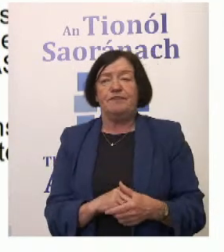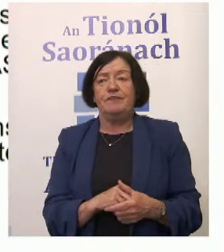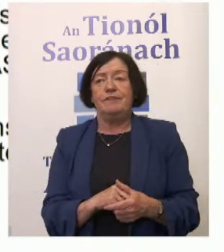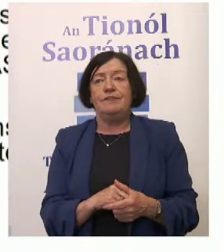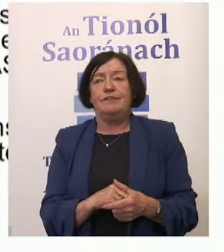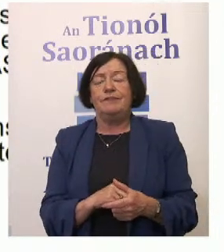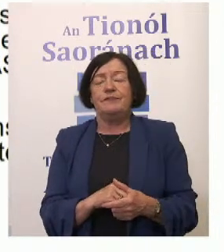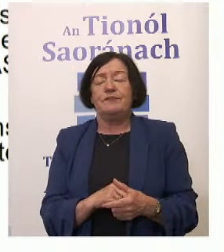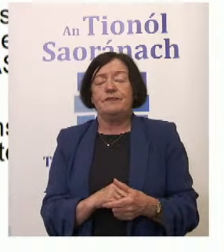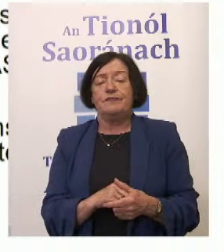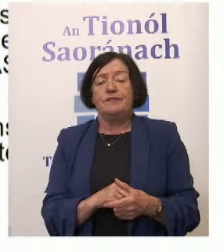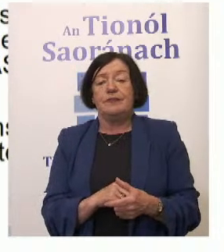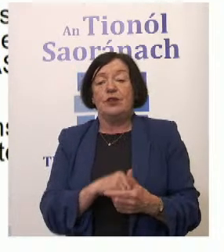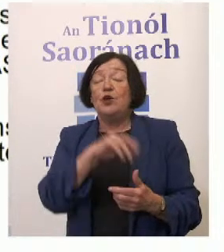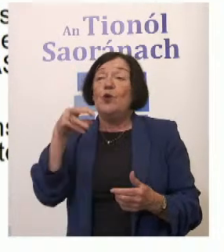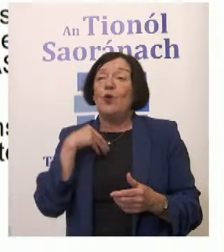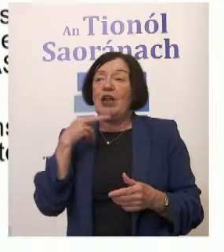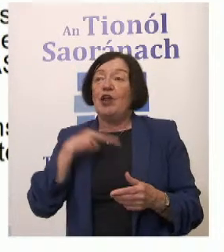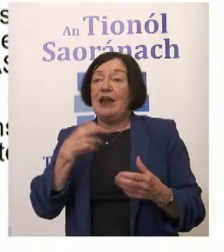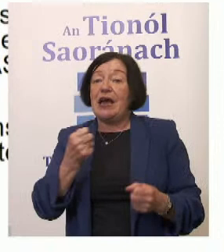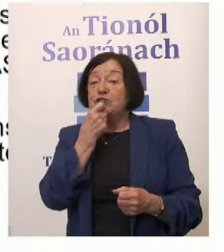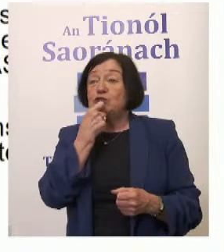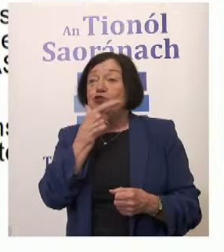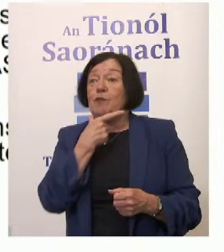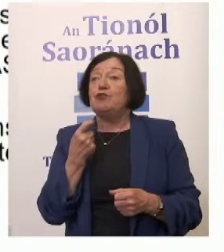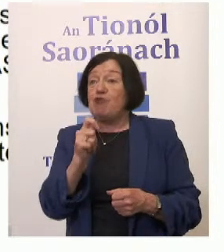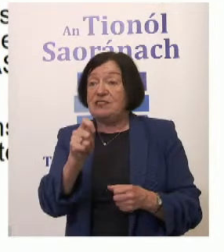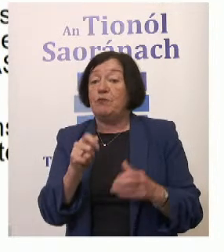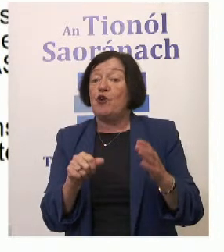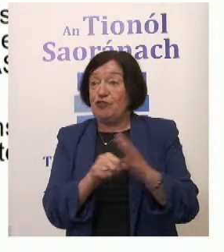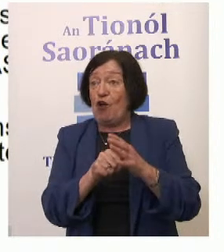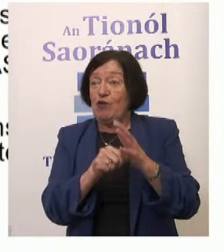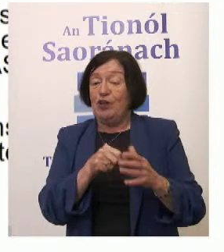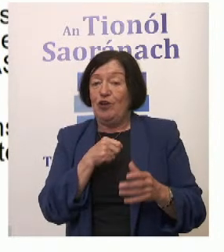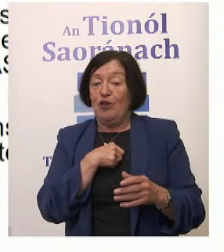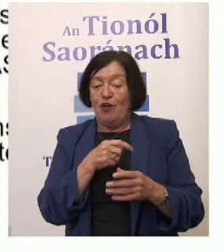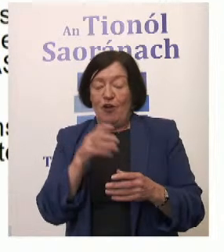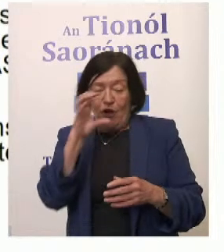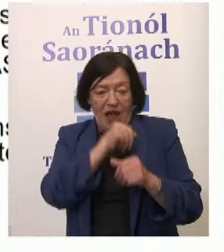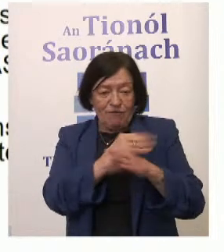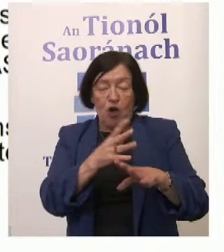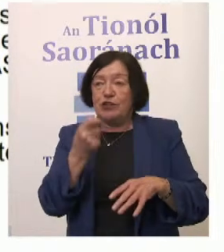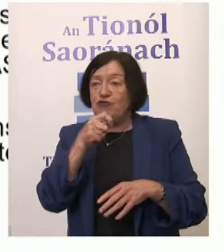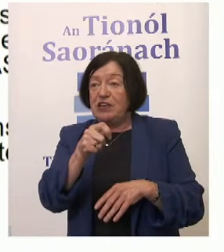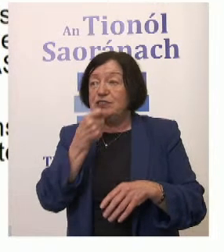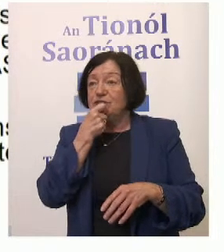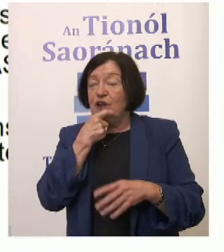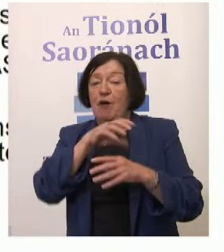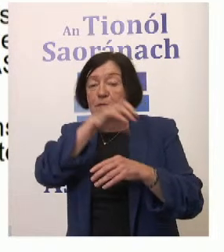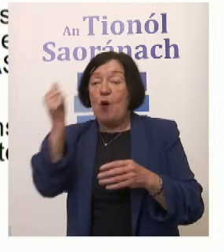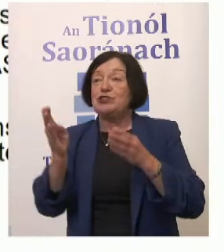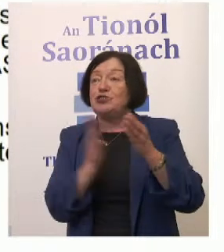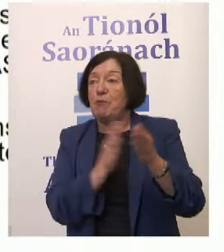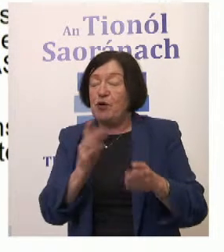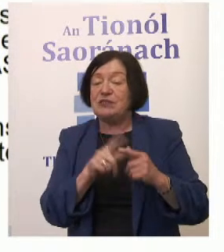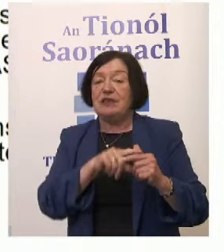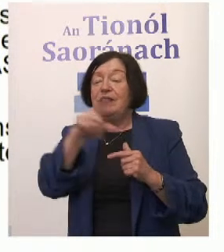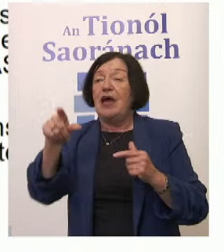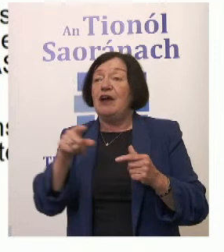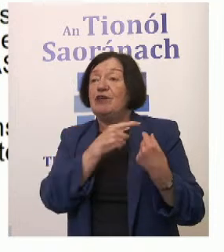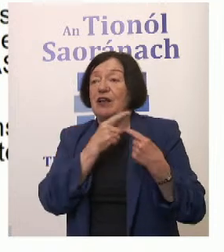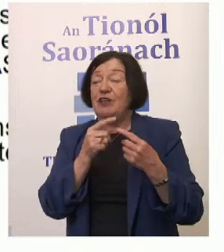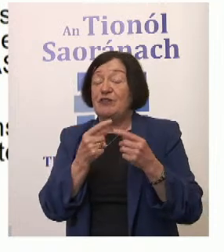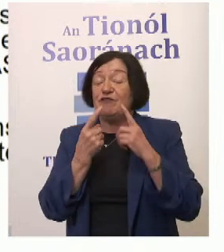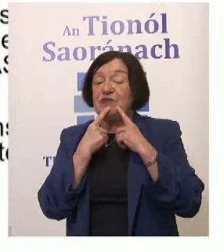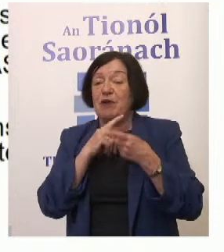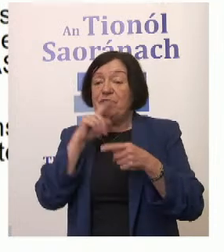So we nearly had a Dublin Transport Authority to deal with all the transport of Dublin. It's got most of the buses and all that other stuff. But at the last